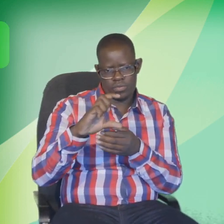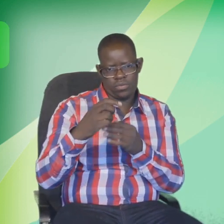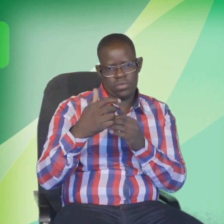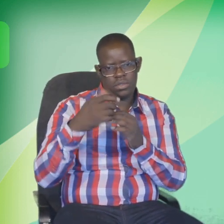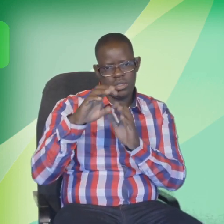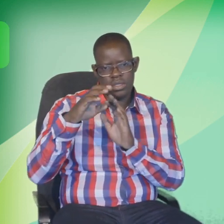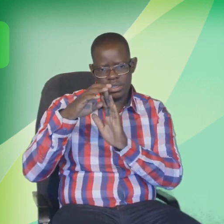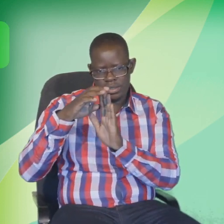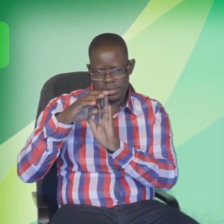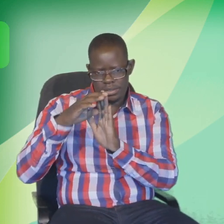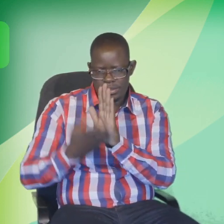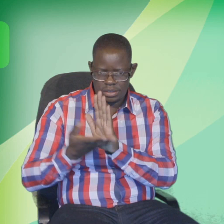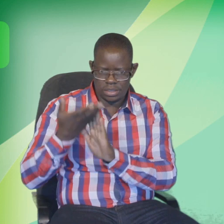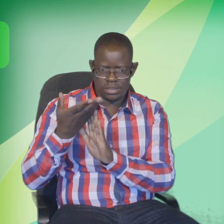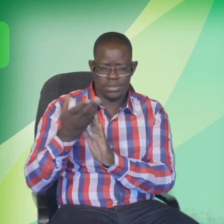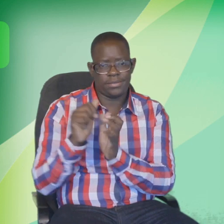in liability.